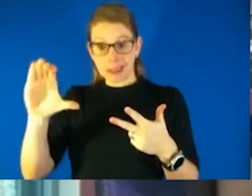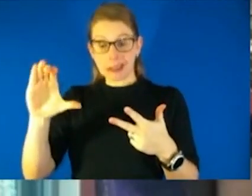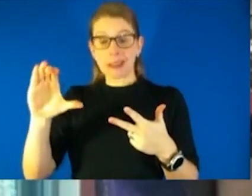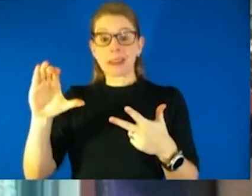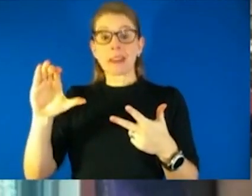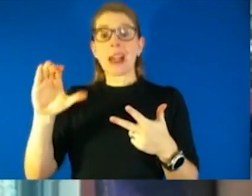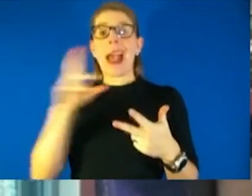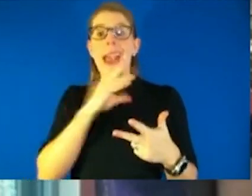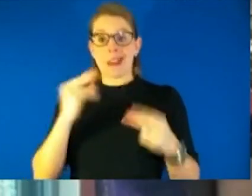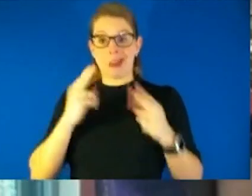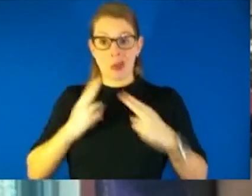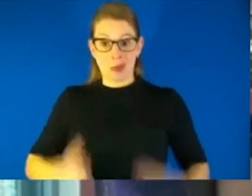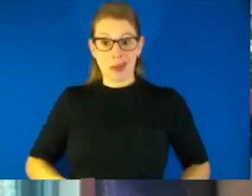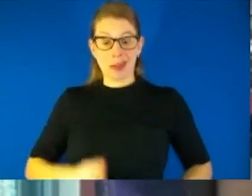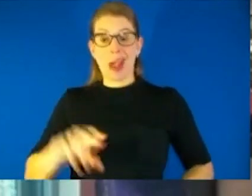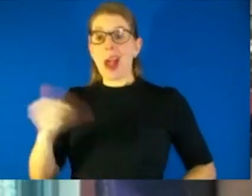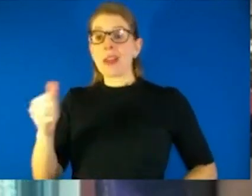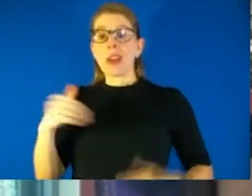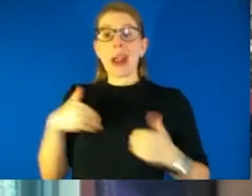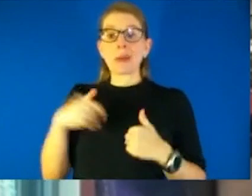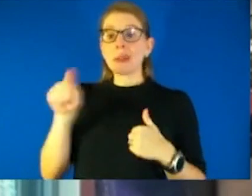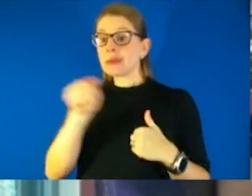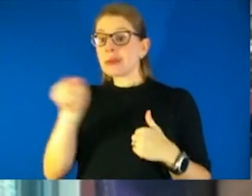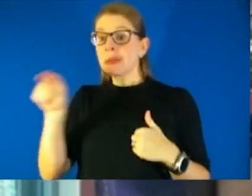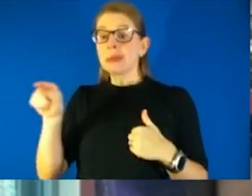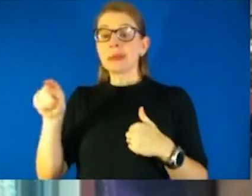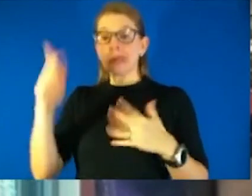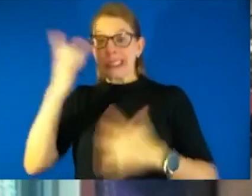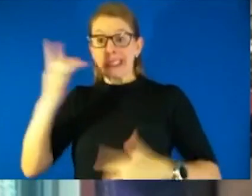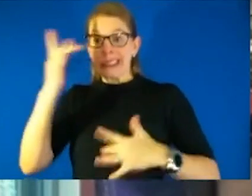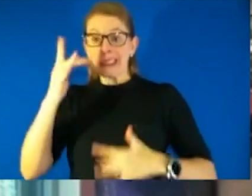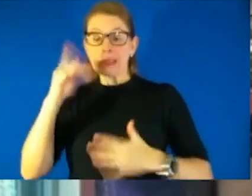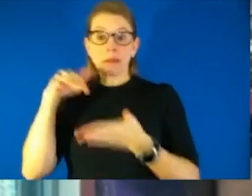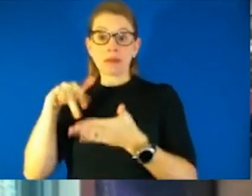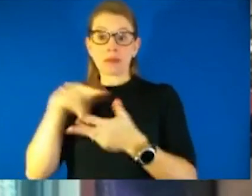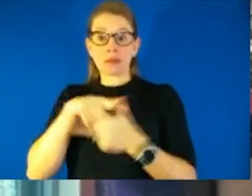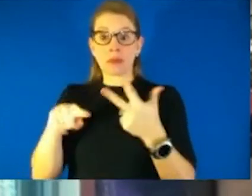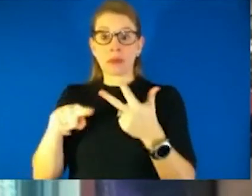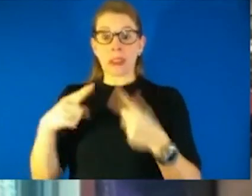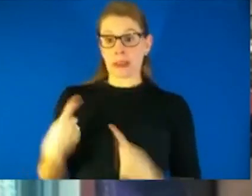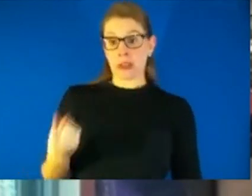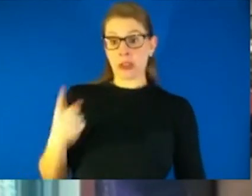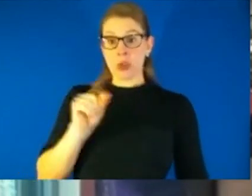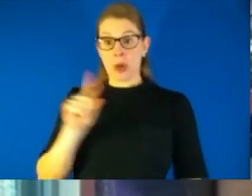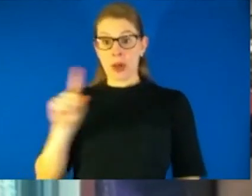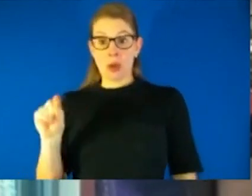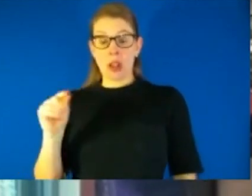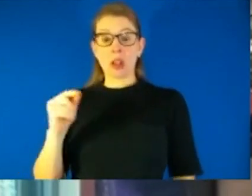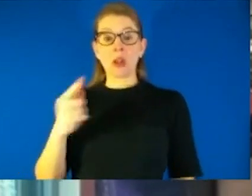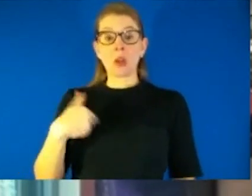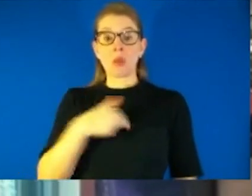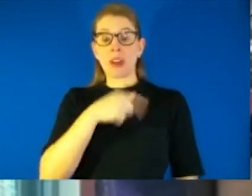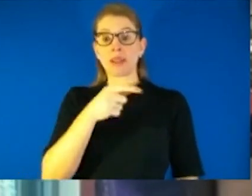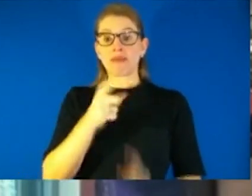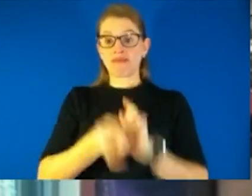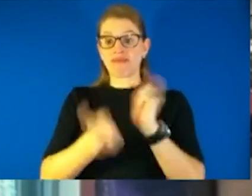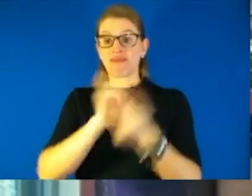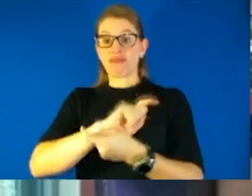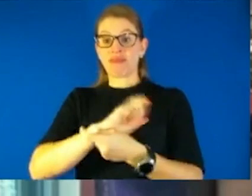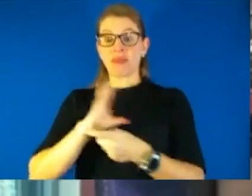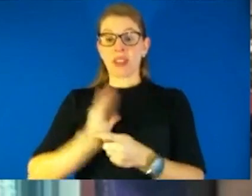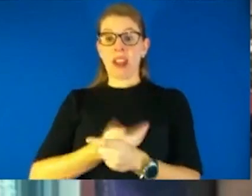humans and other species. Since 2020, we have very much shifted our focus